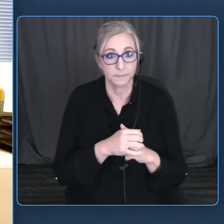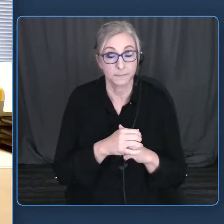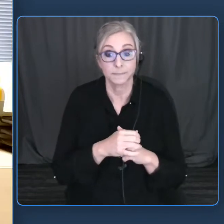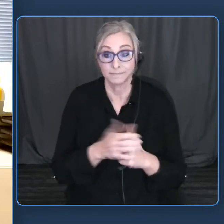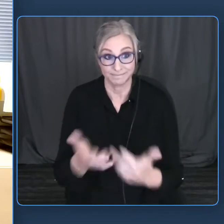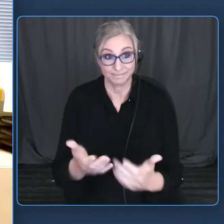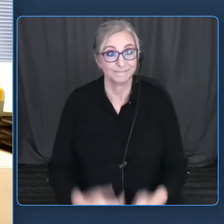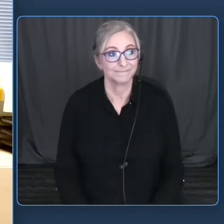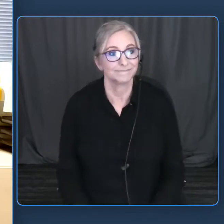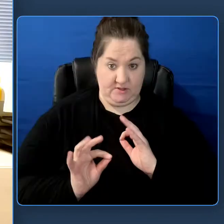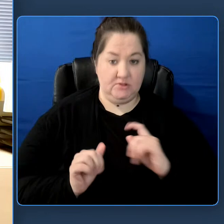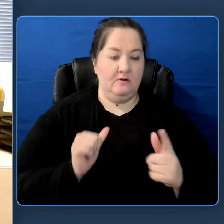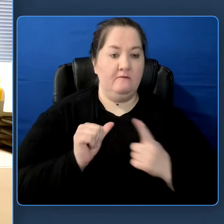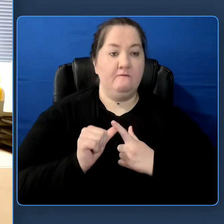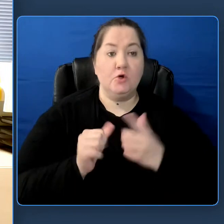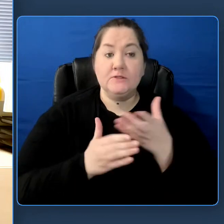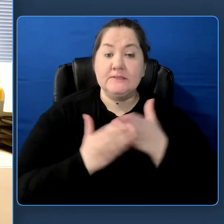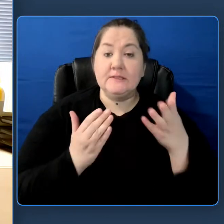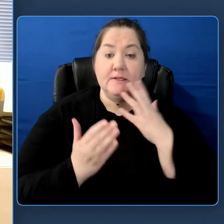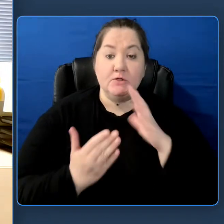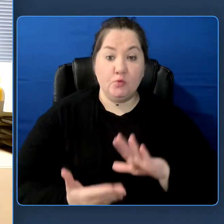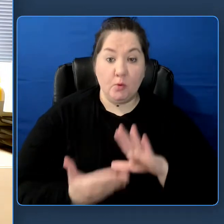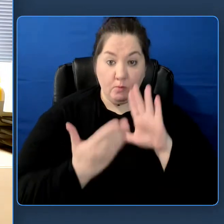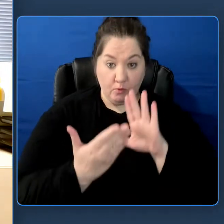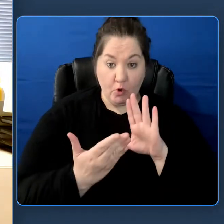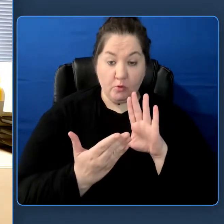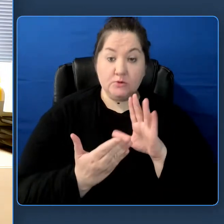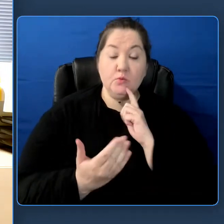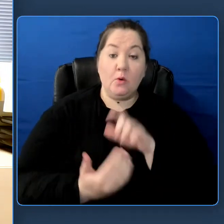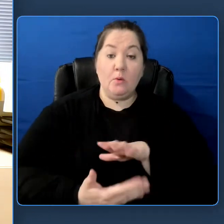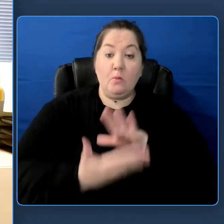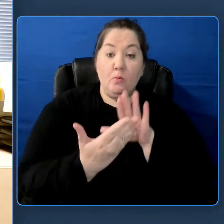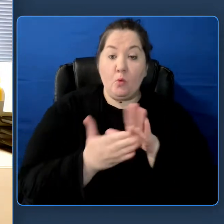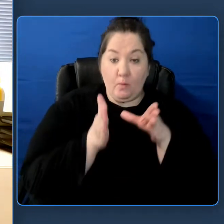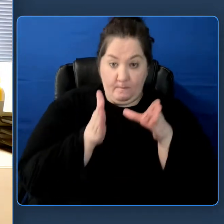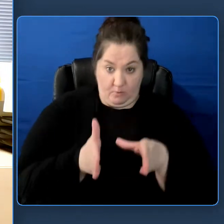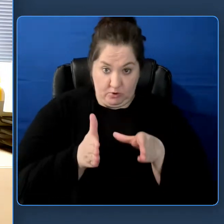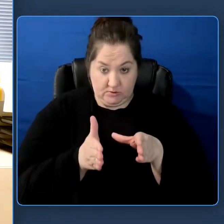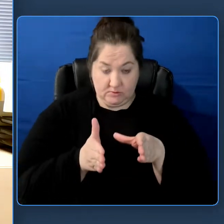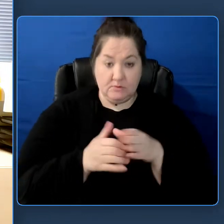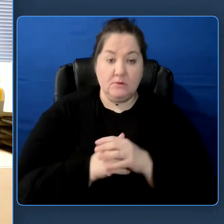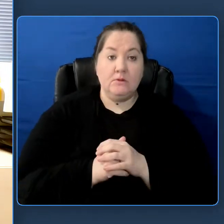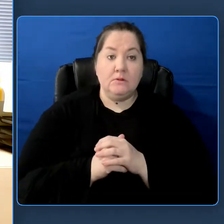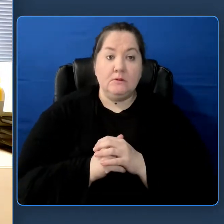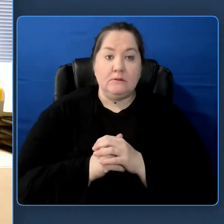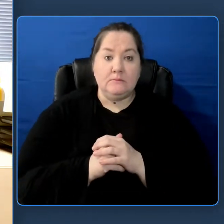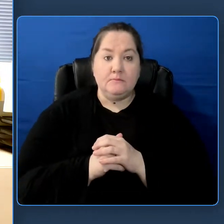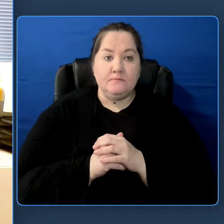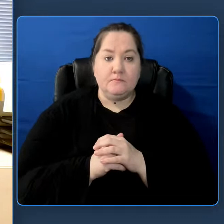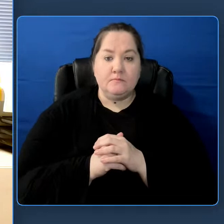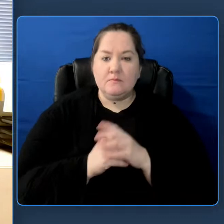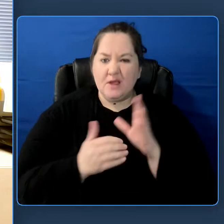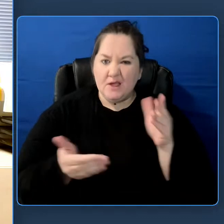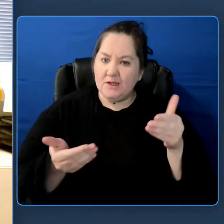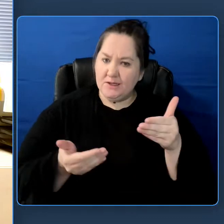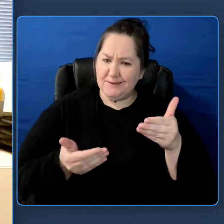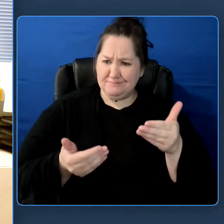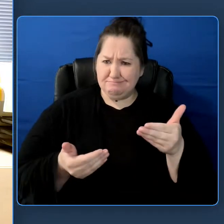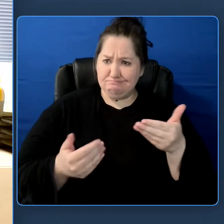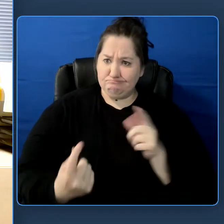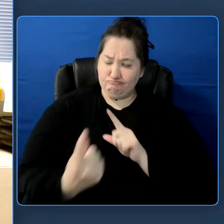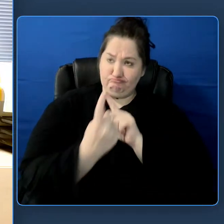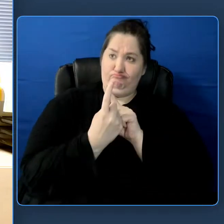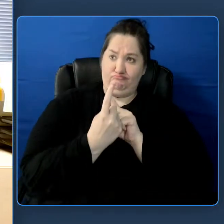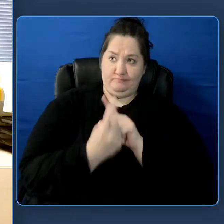The first thing to approach is you want to approach the person, give them, introduce yourself,